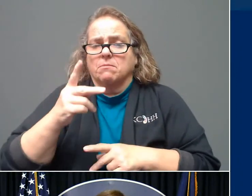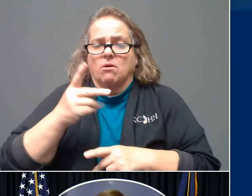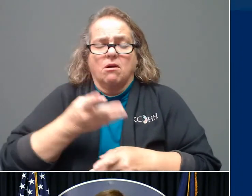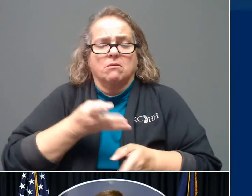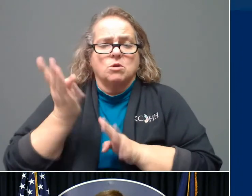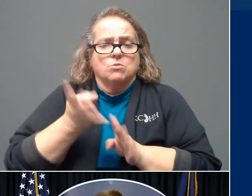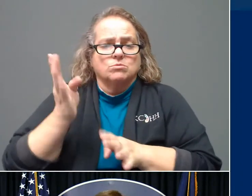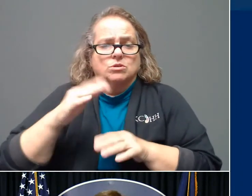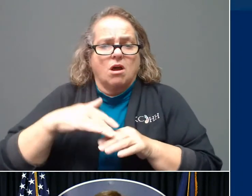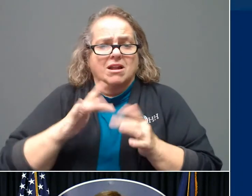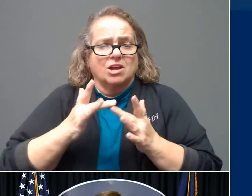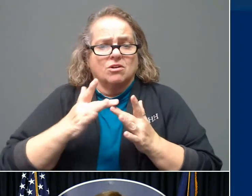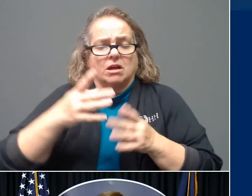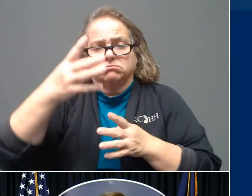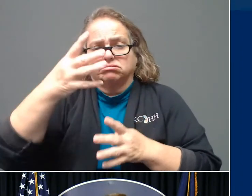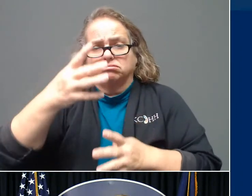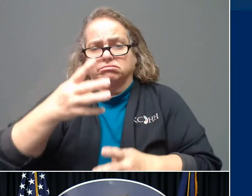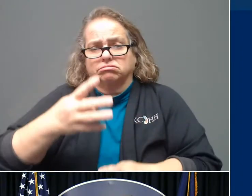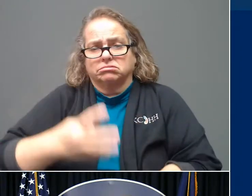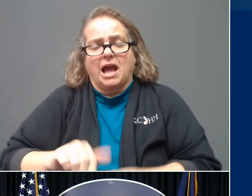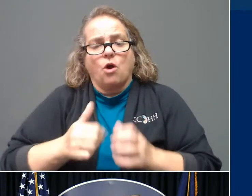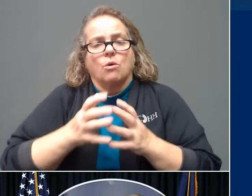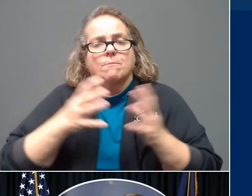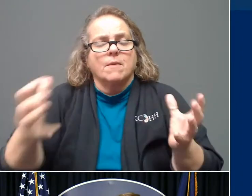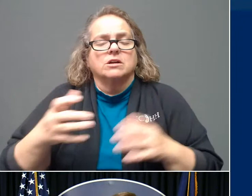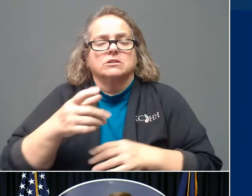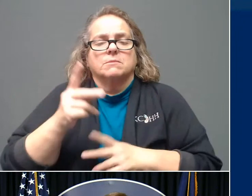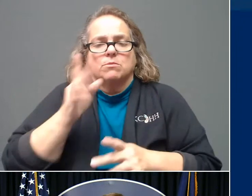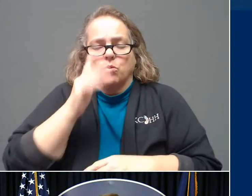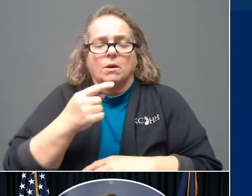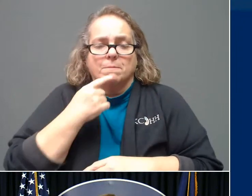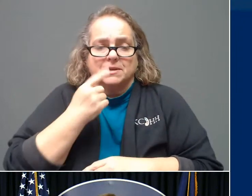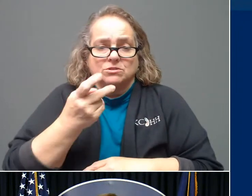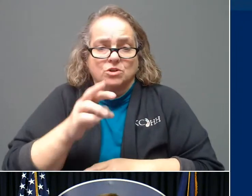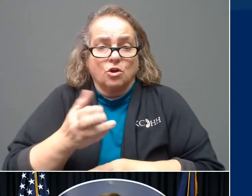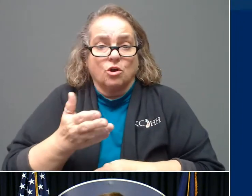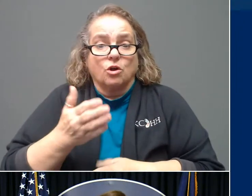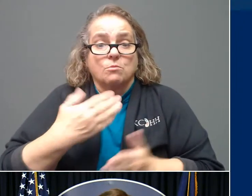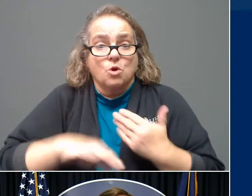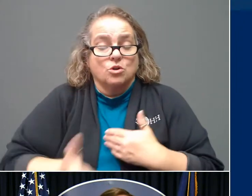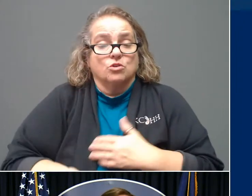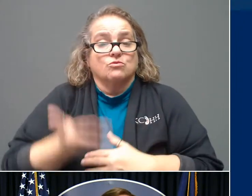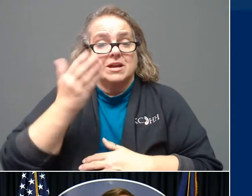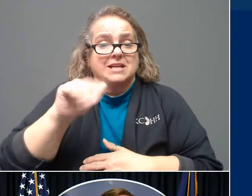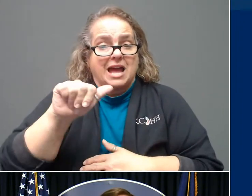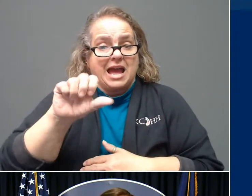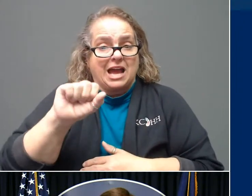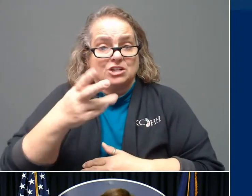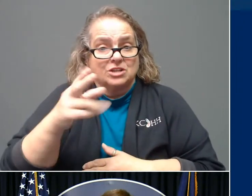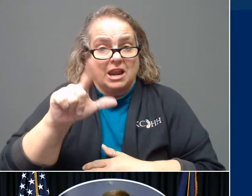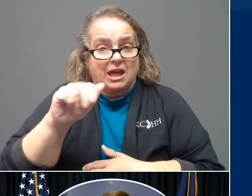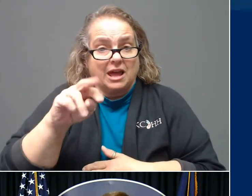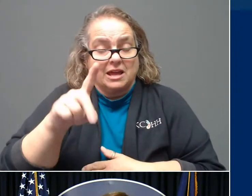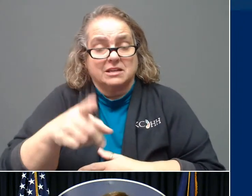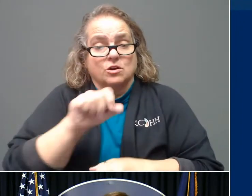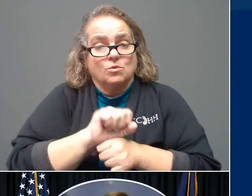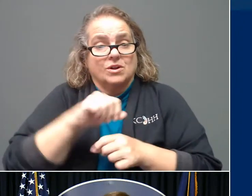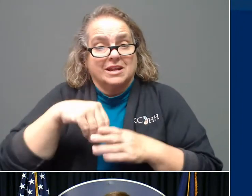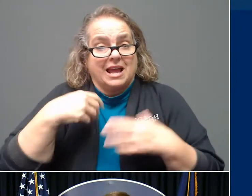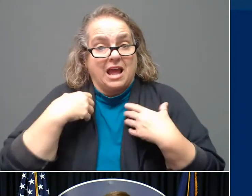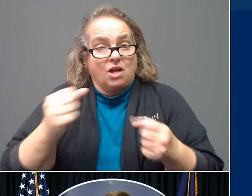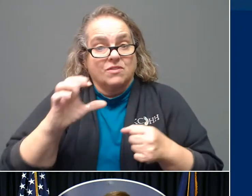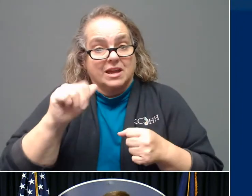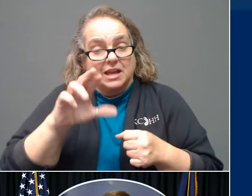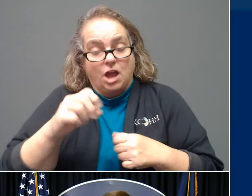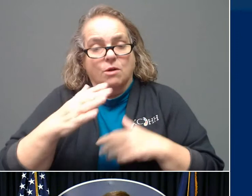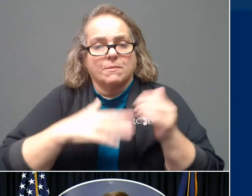how much Peggy will be missed. Born and raised in Ashland, Peggy worked in healthcare and built her own successful business, even